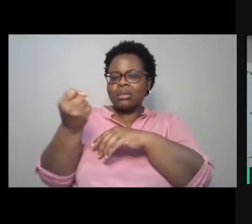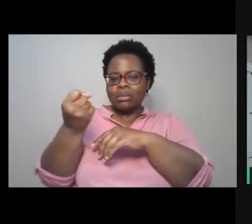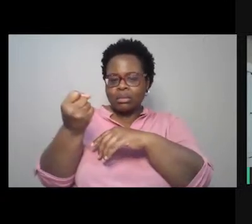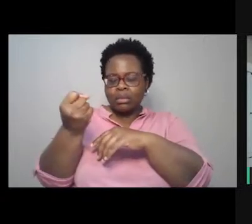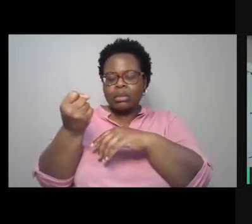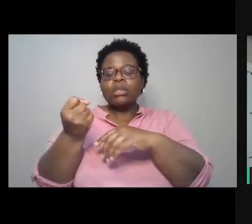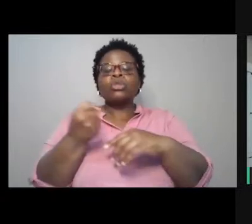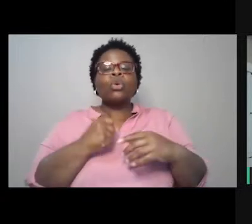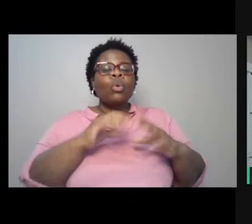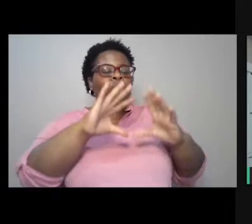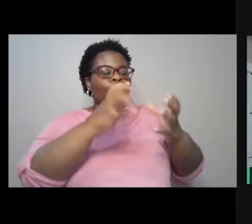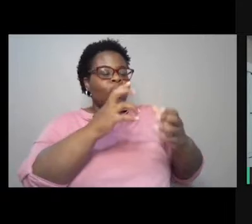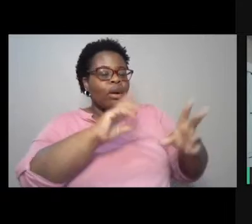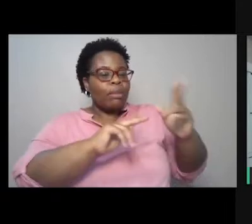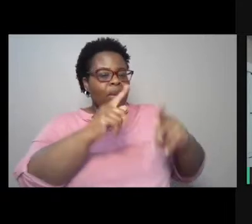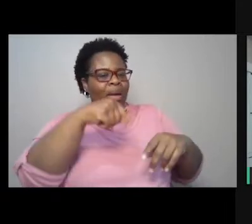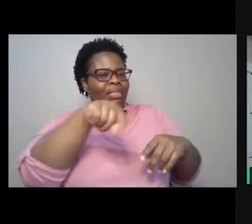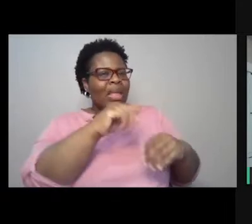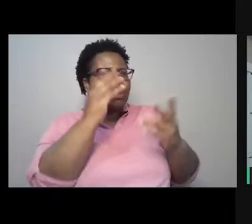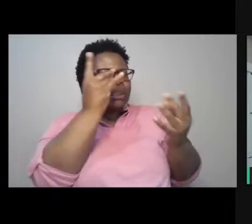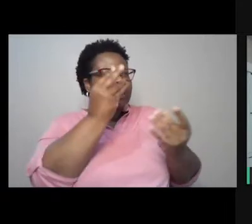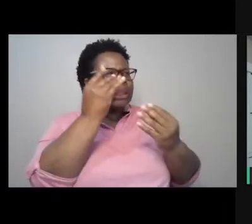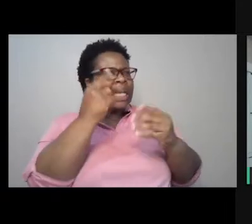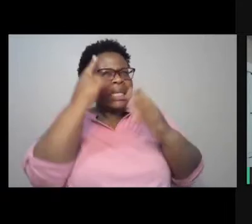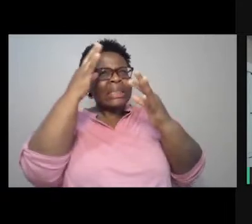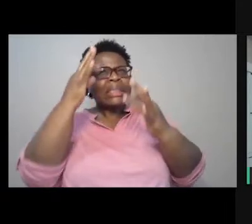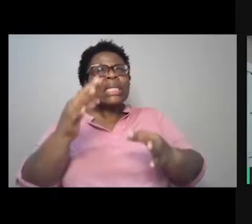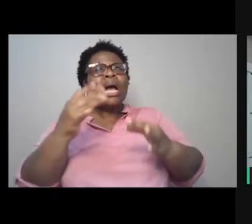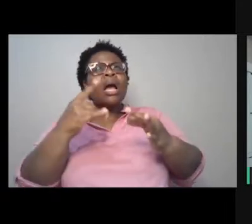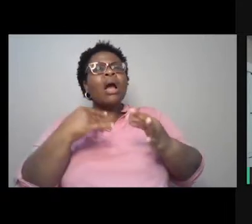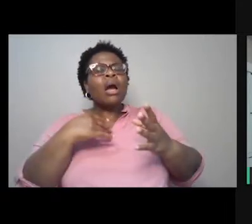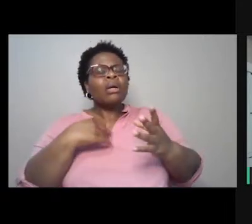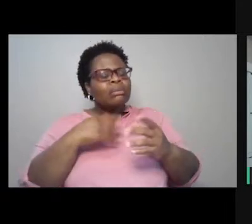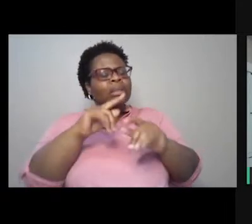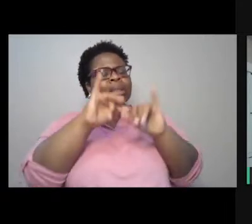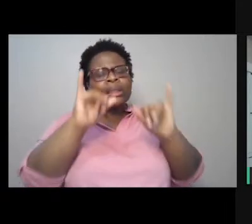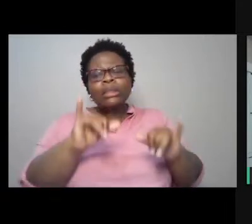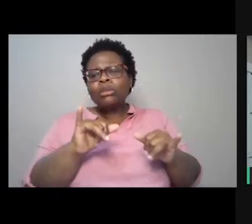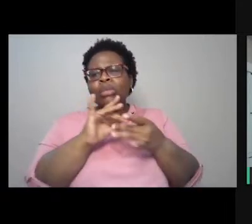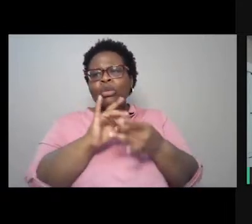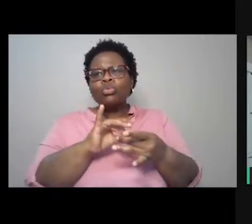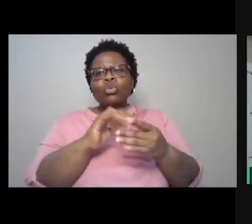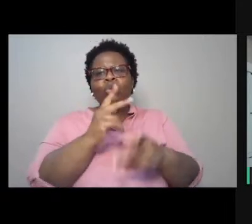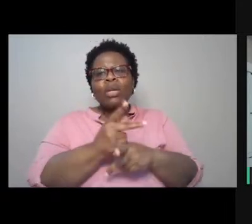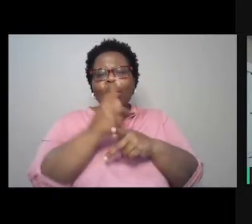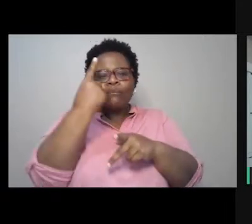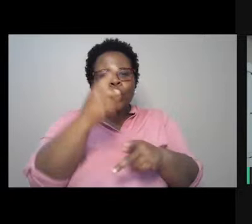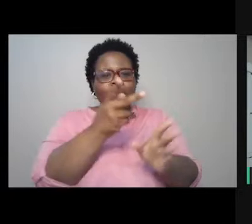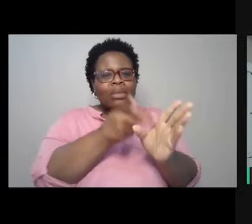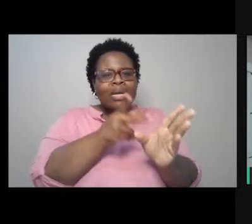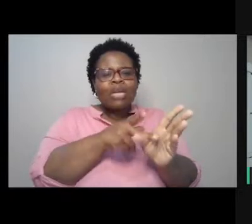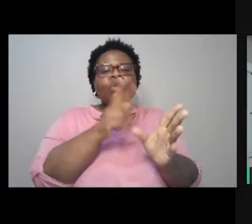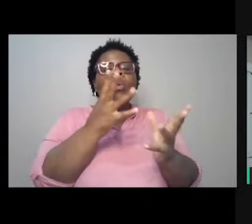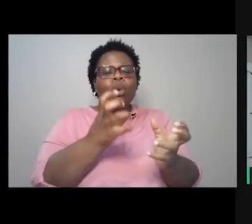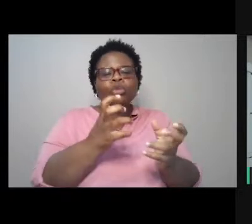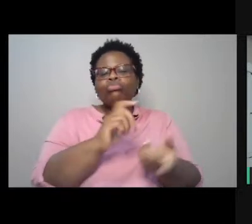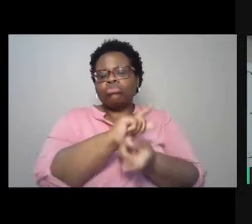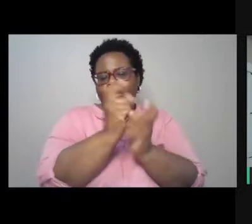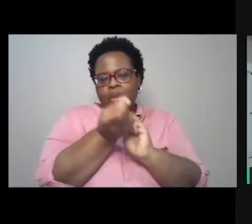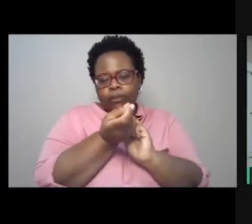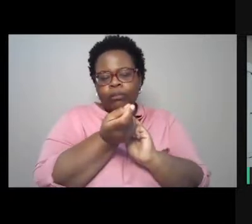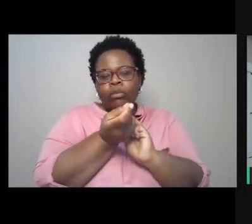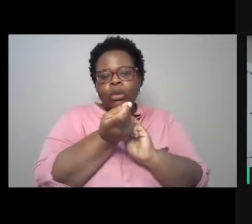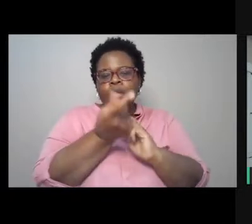to think and they decided that they wanted to change the system of care in psychiatry.